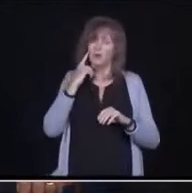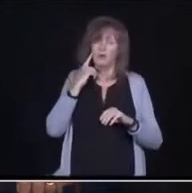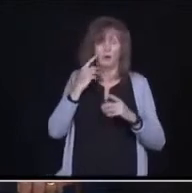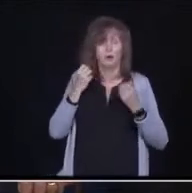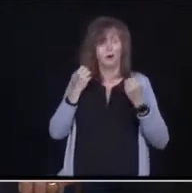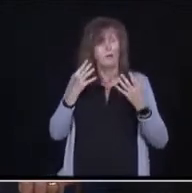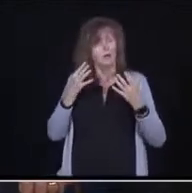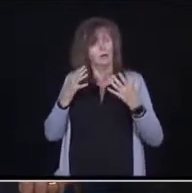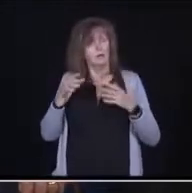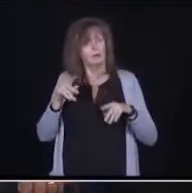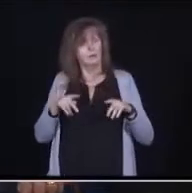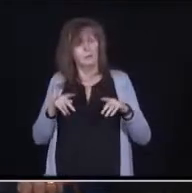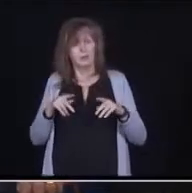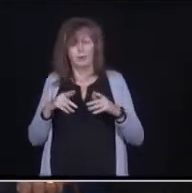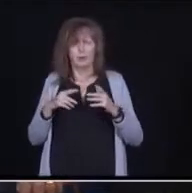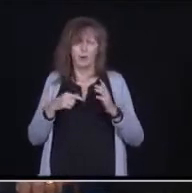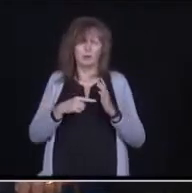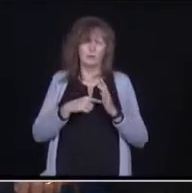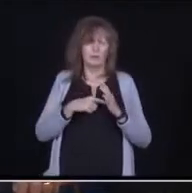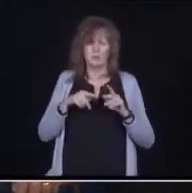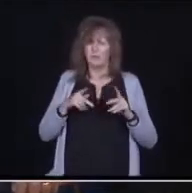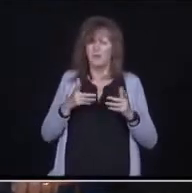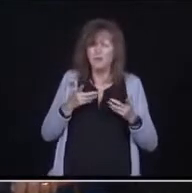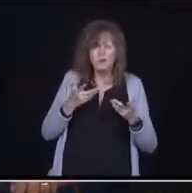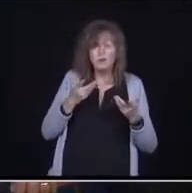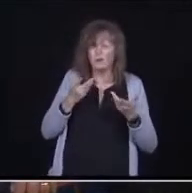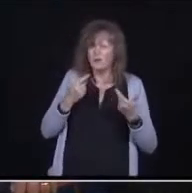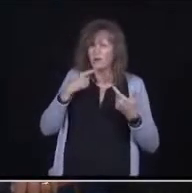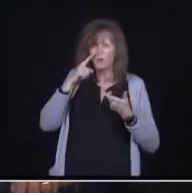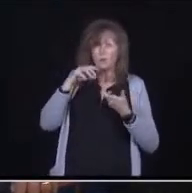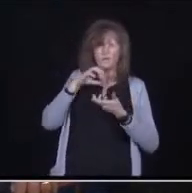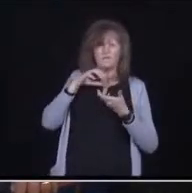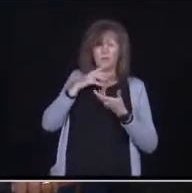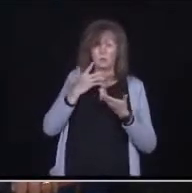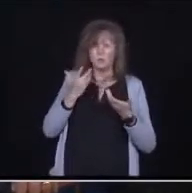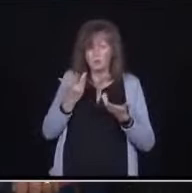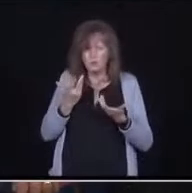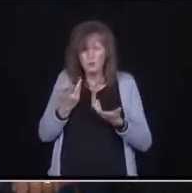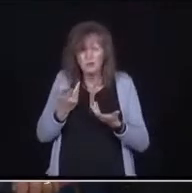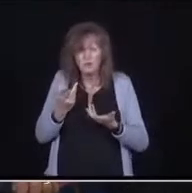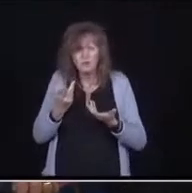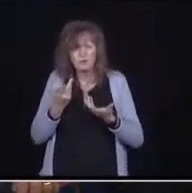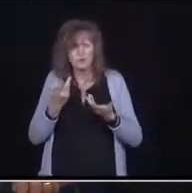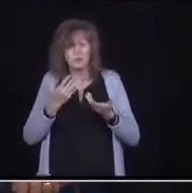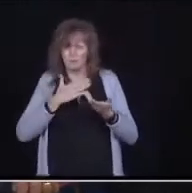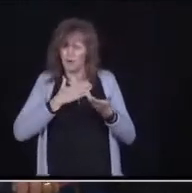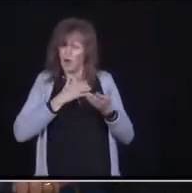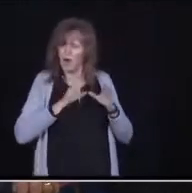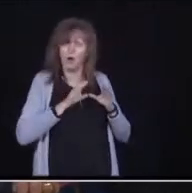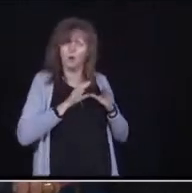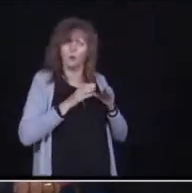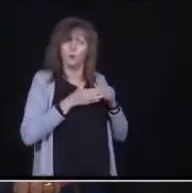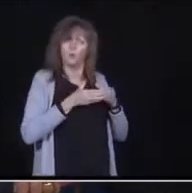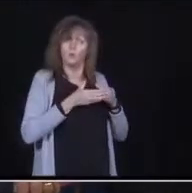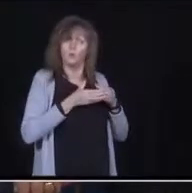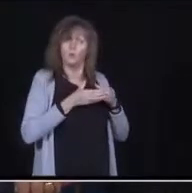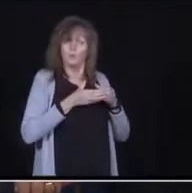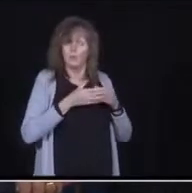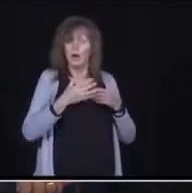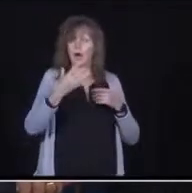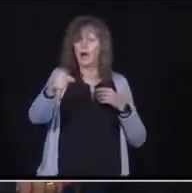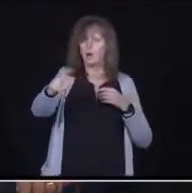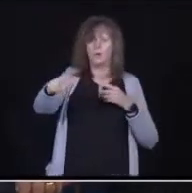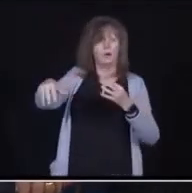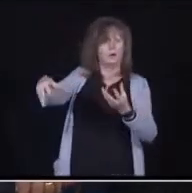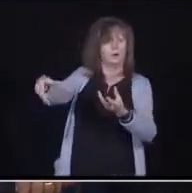sometimes confusion between your own social group and then socializing. So what Dr. Williams